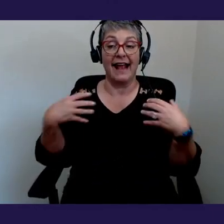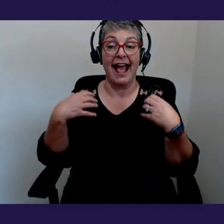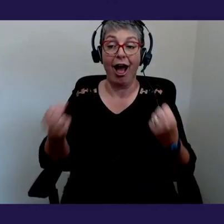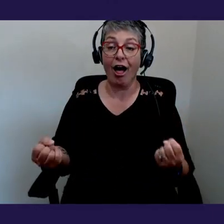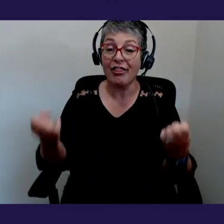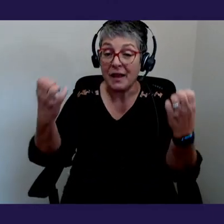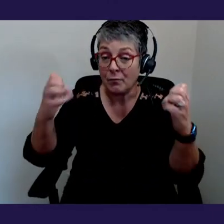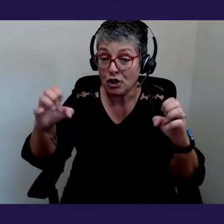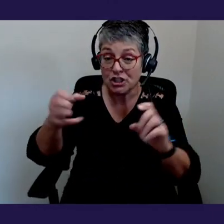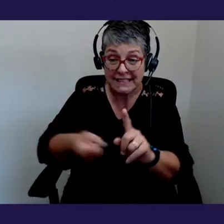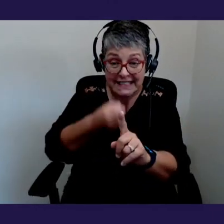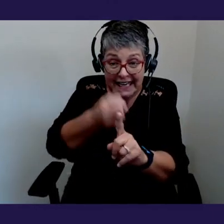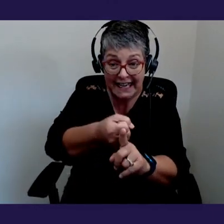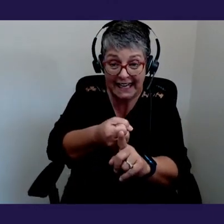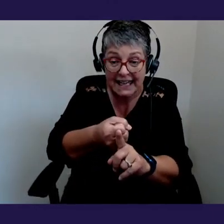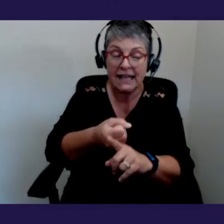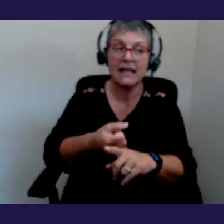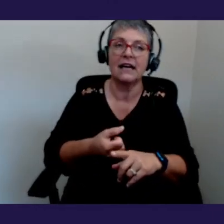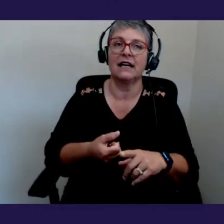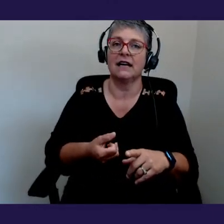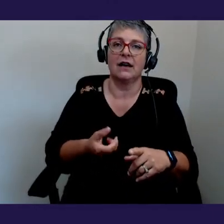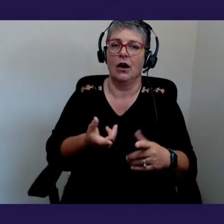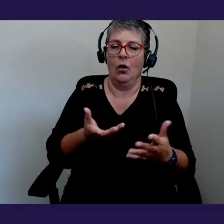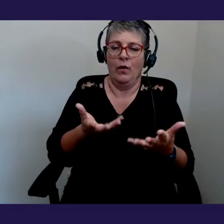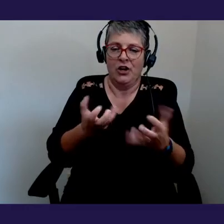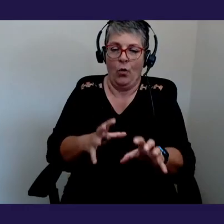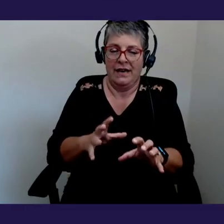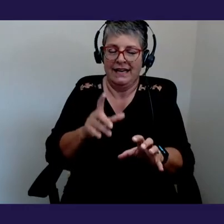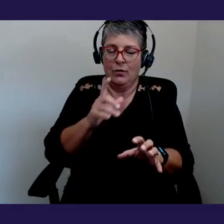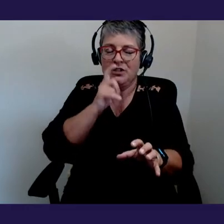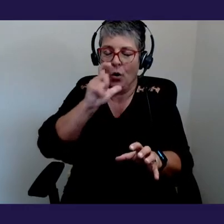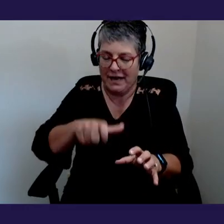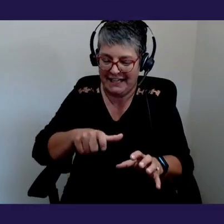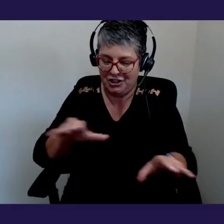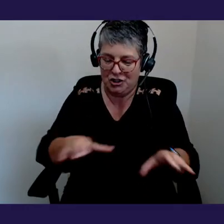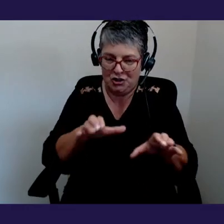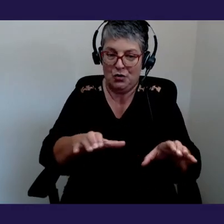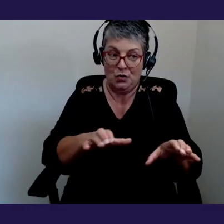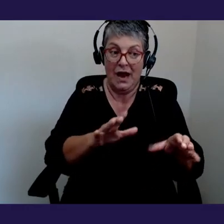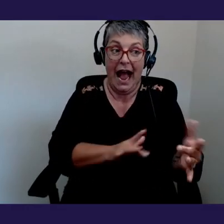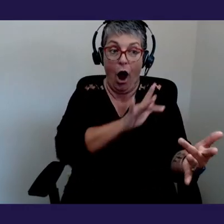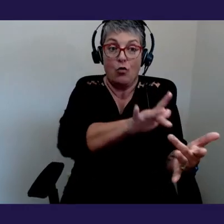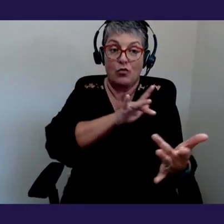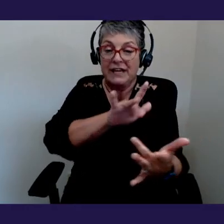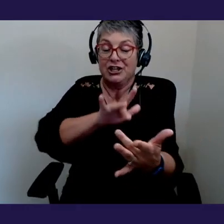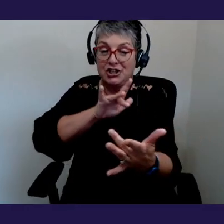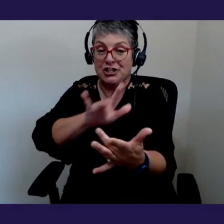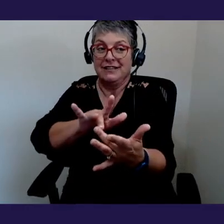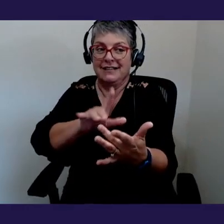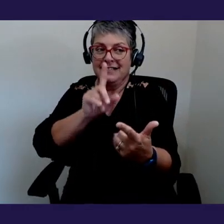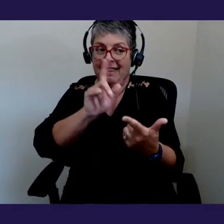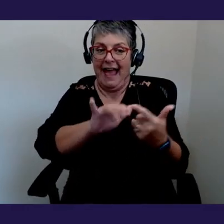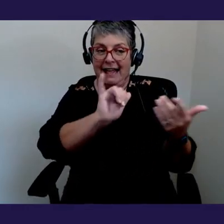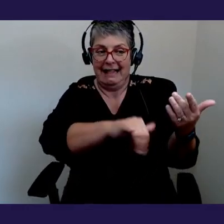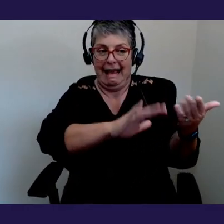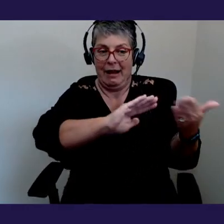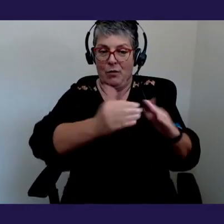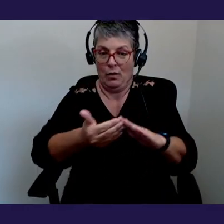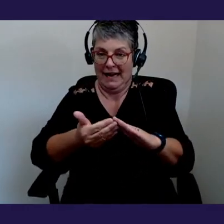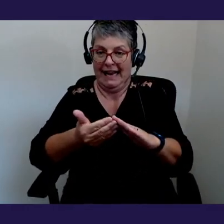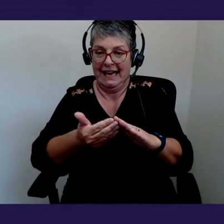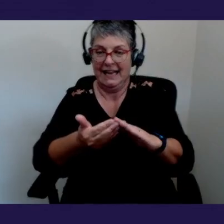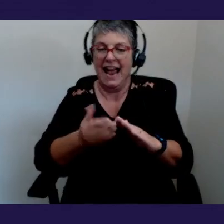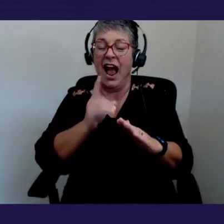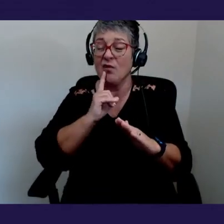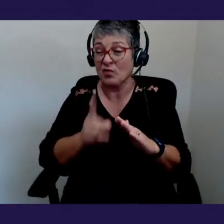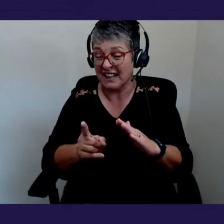when we are trying to do the communication and outreach to community. And oftentimes communication is kind of the window dressing